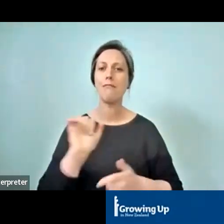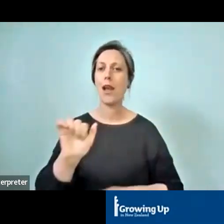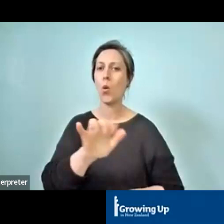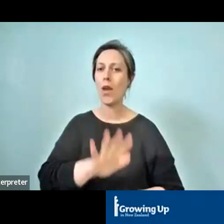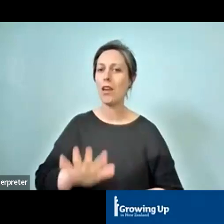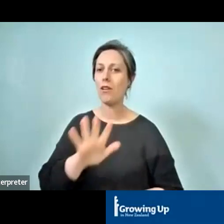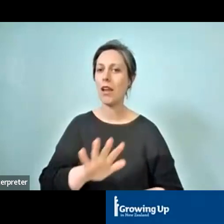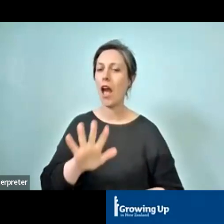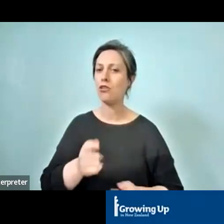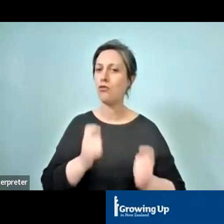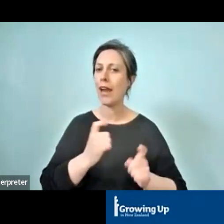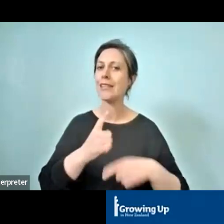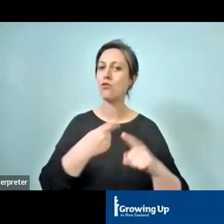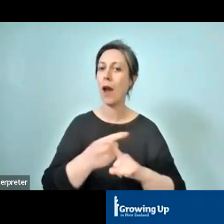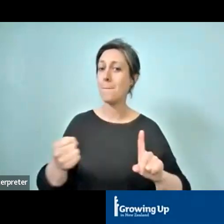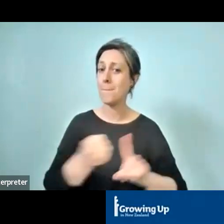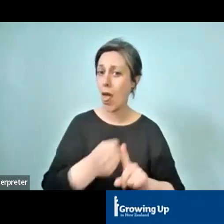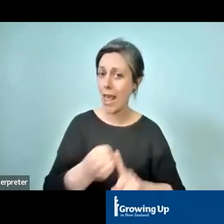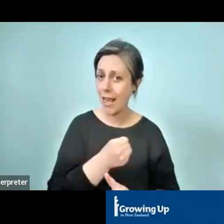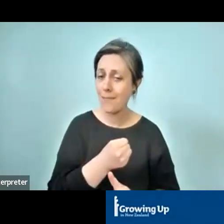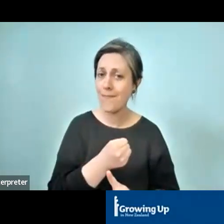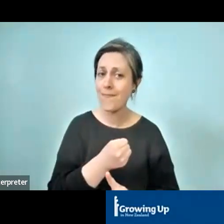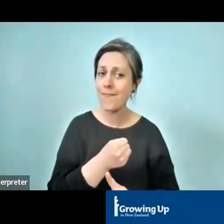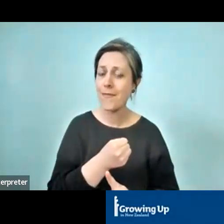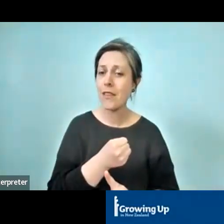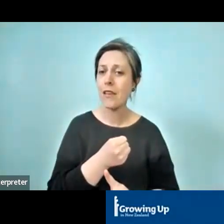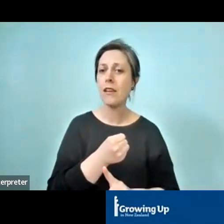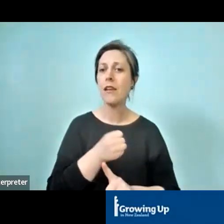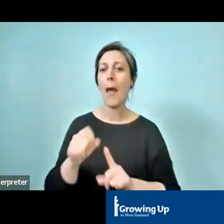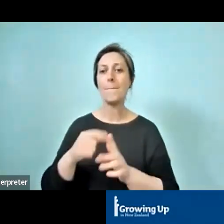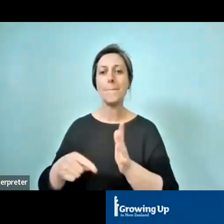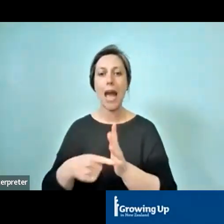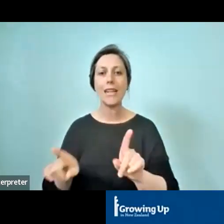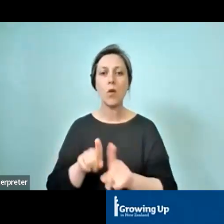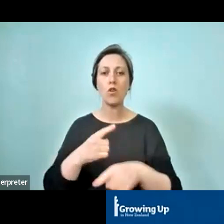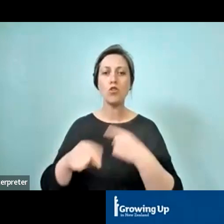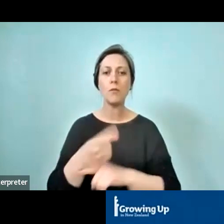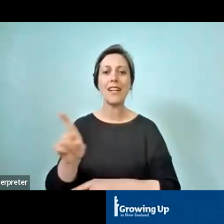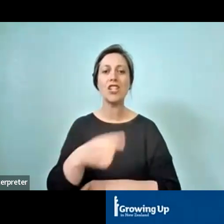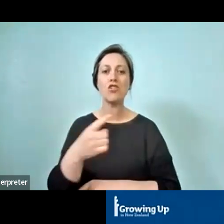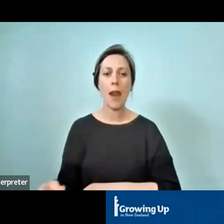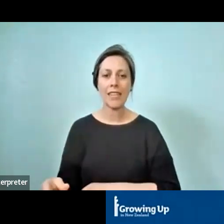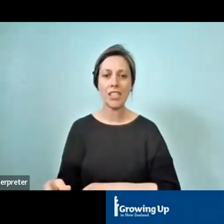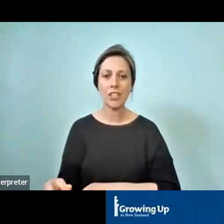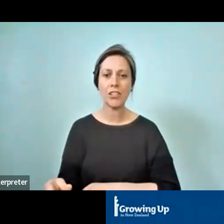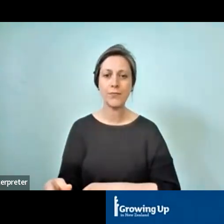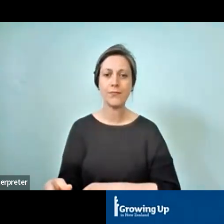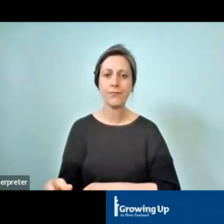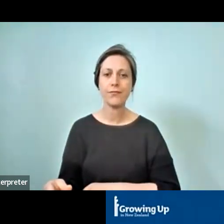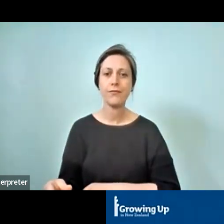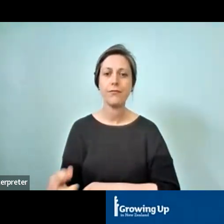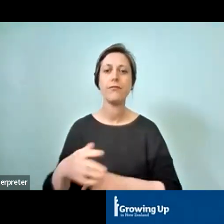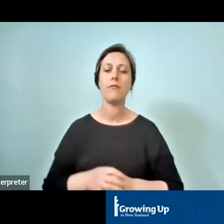mentioned, Karen, around bullying. Pat, you've also talked about discrimination and the marginalisation. I think there's some really